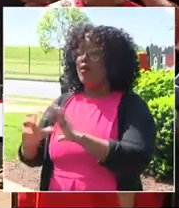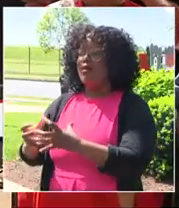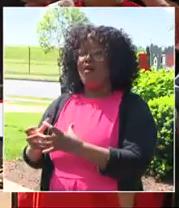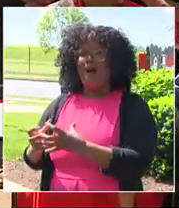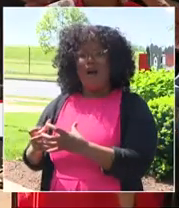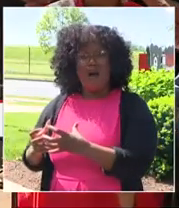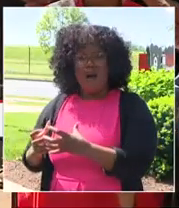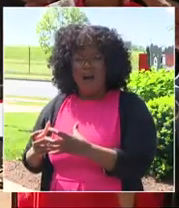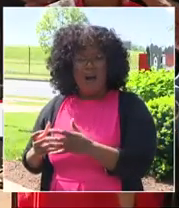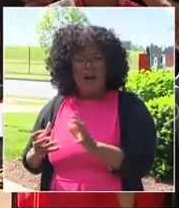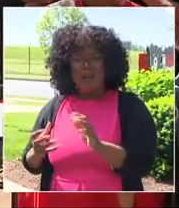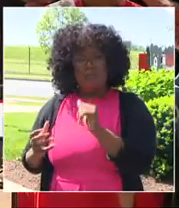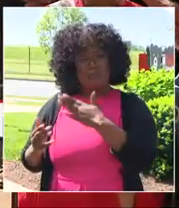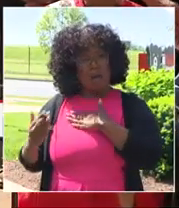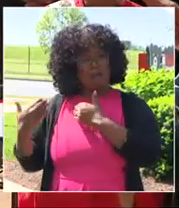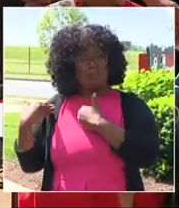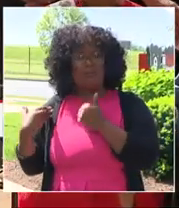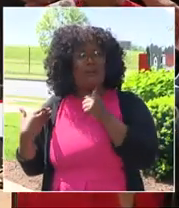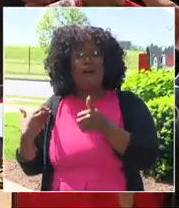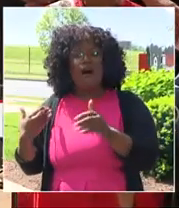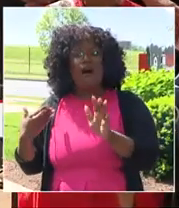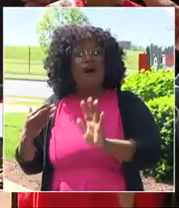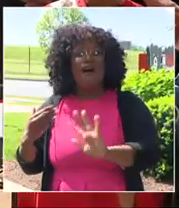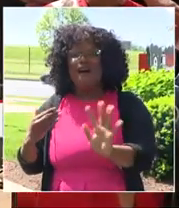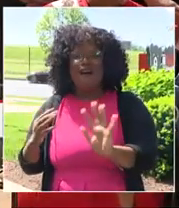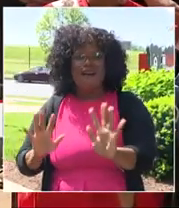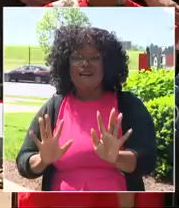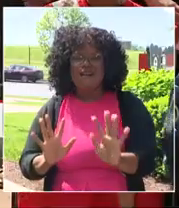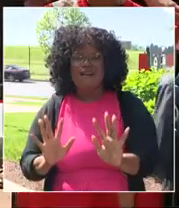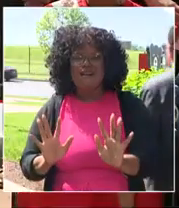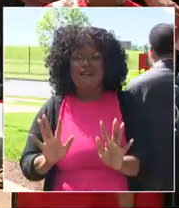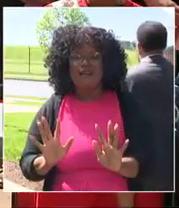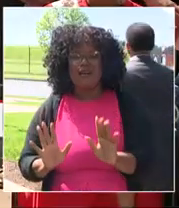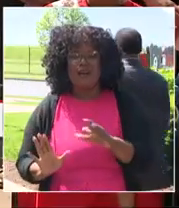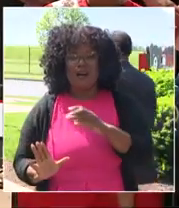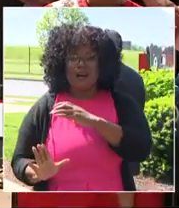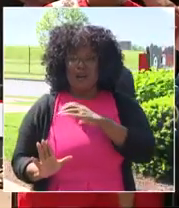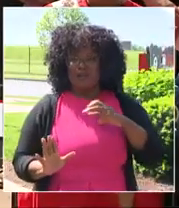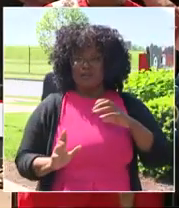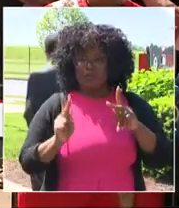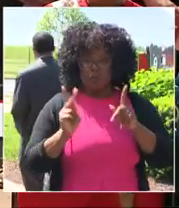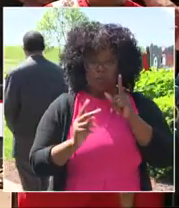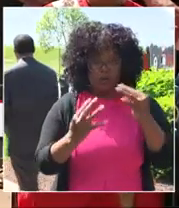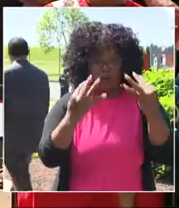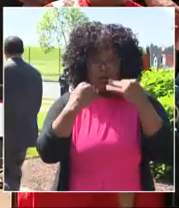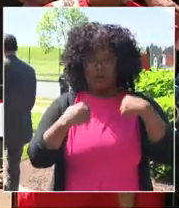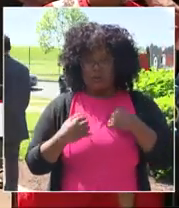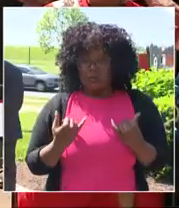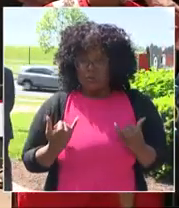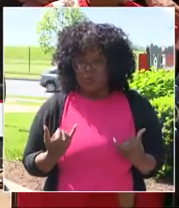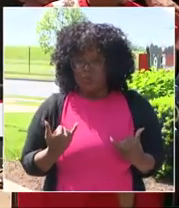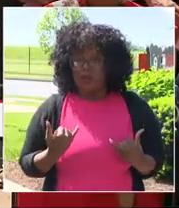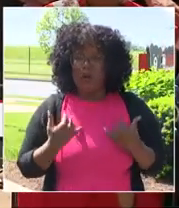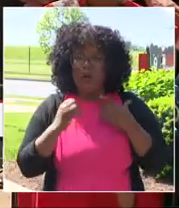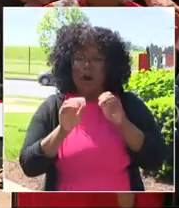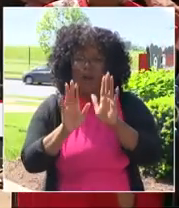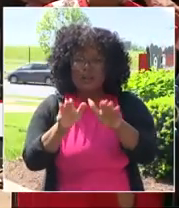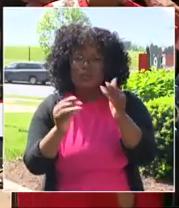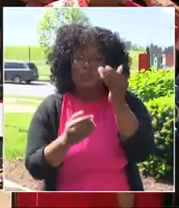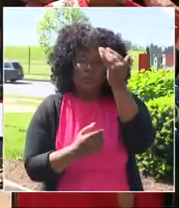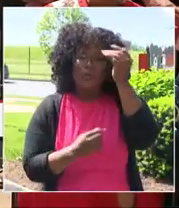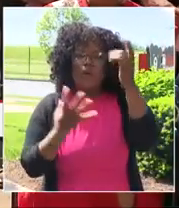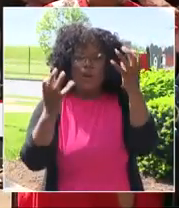who are watching us today, you know, take a moment and think about all those other aspects about health care and being in Washington,